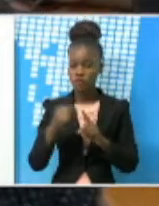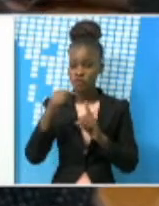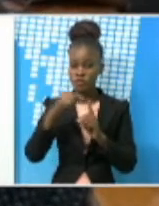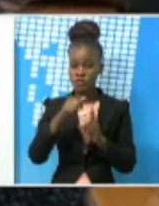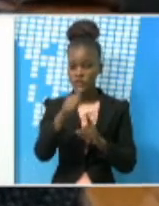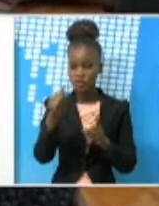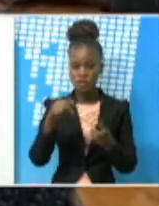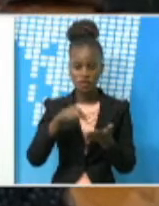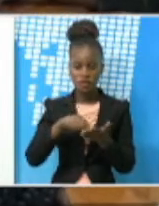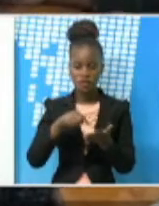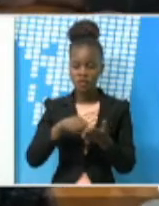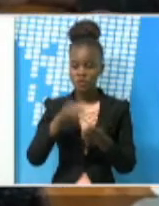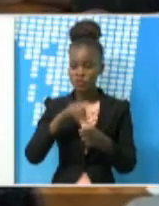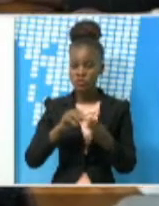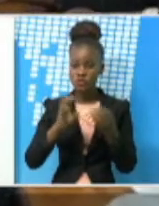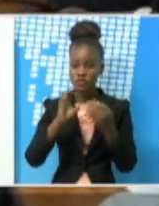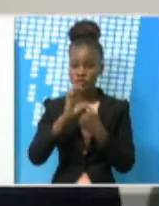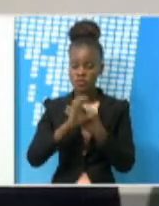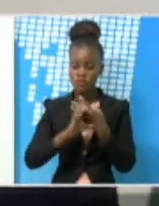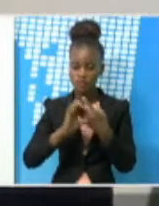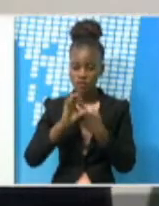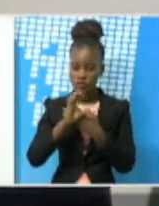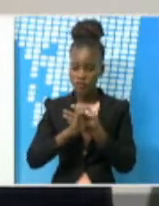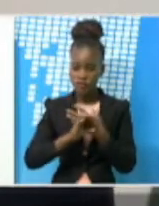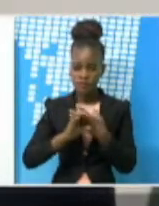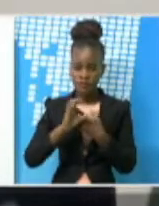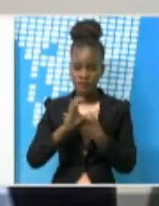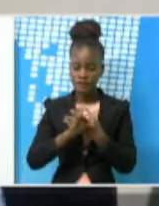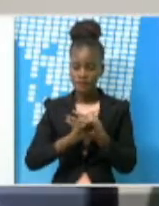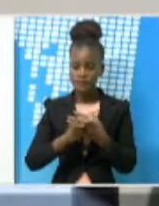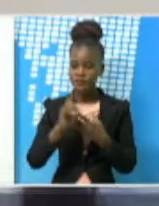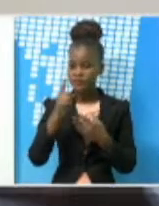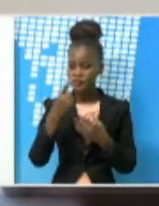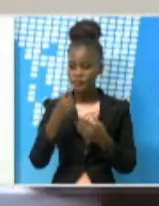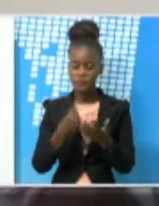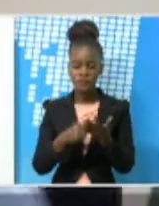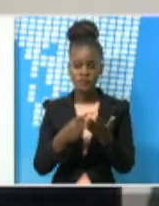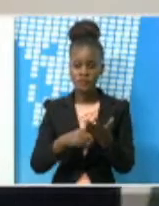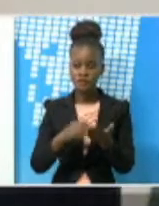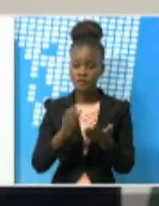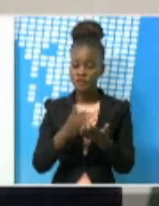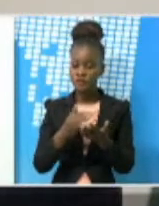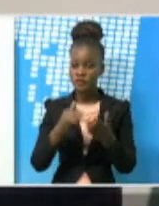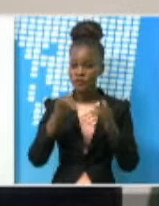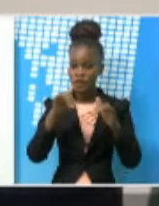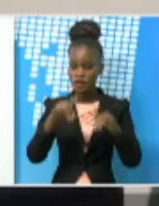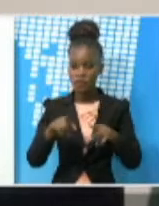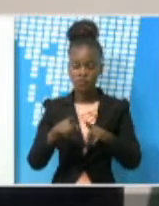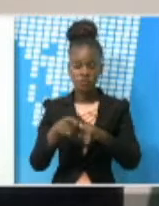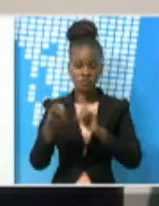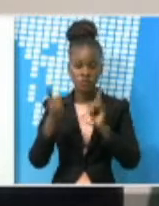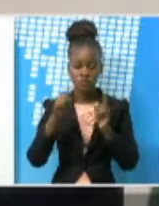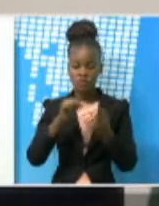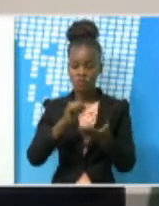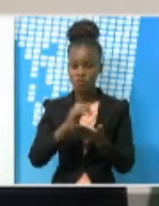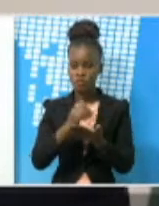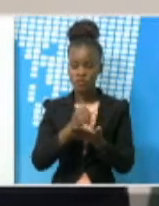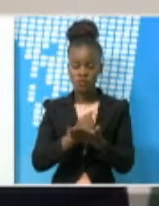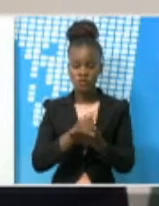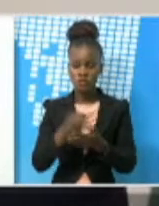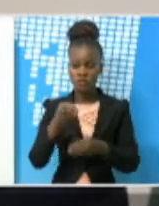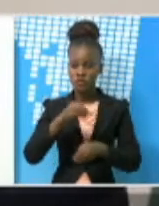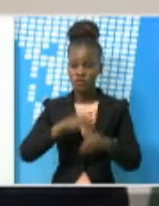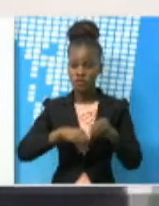sectors in the country. Posta Uganda is a self-sustaining entity. It does not receive funding from